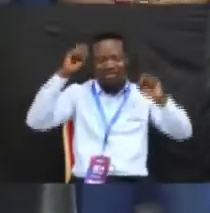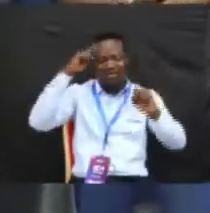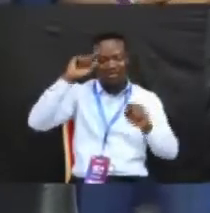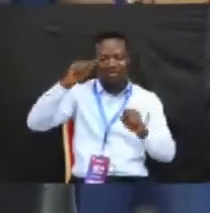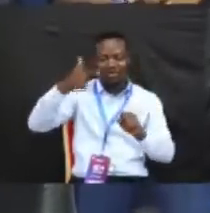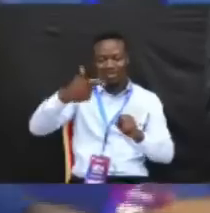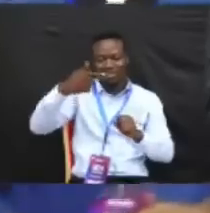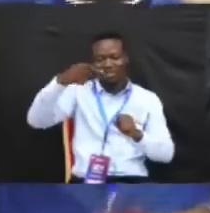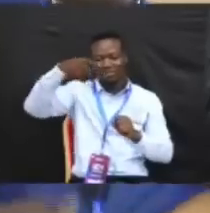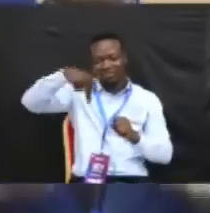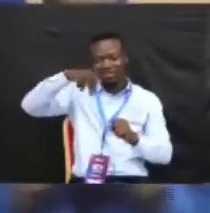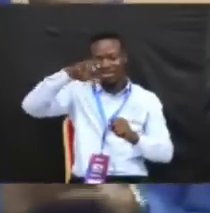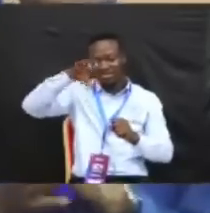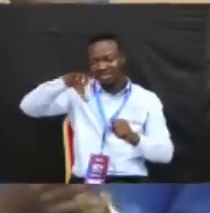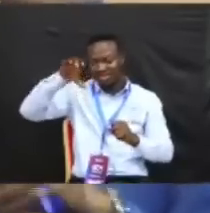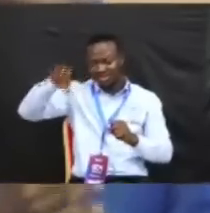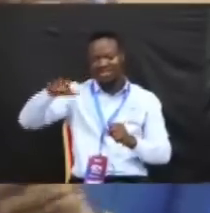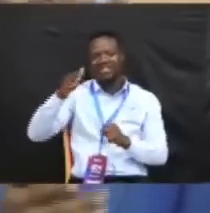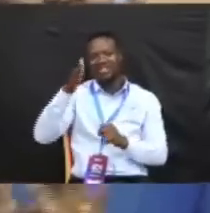GPCC